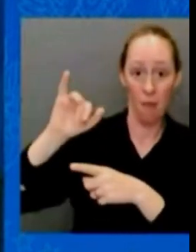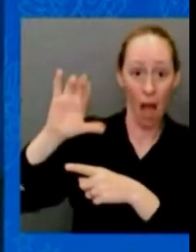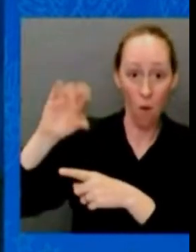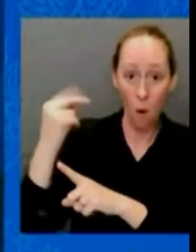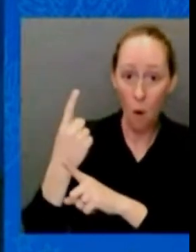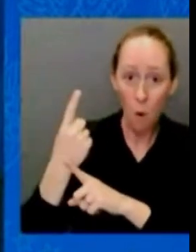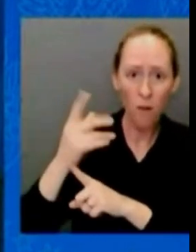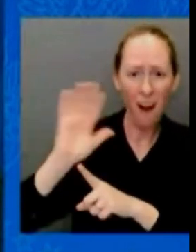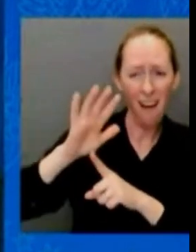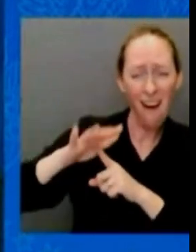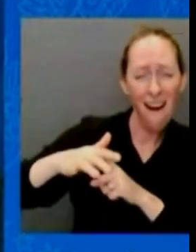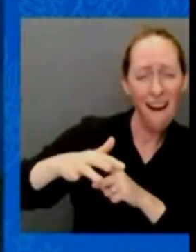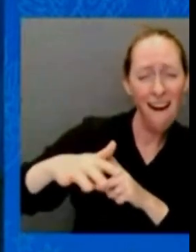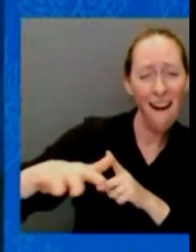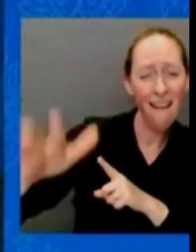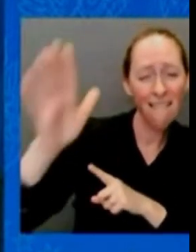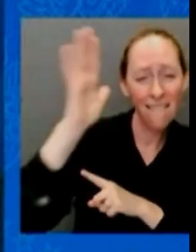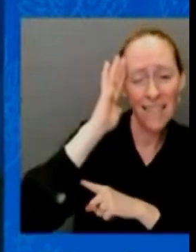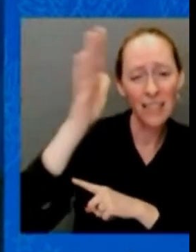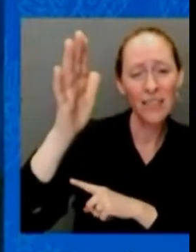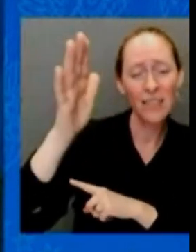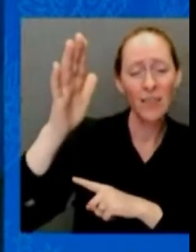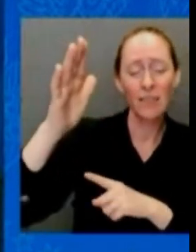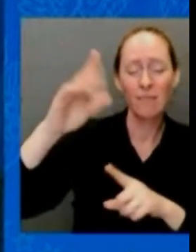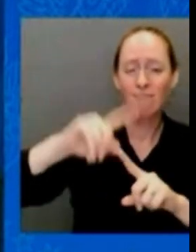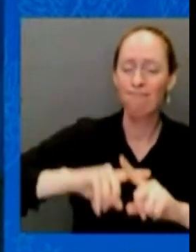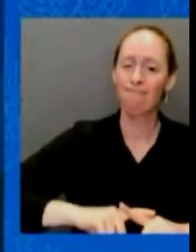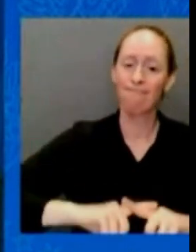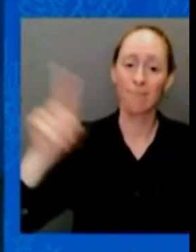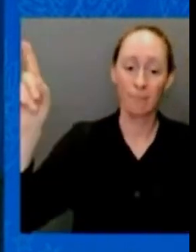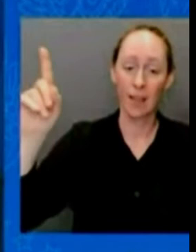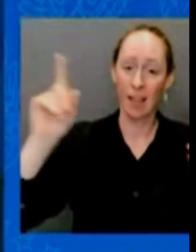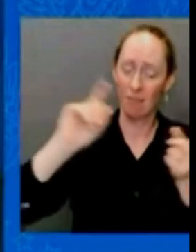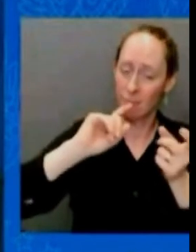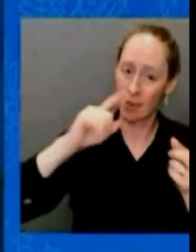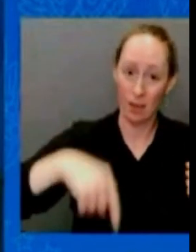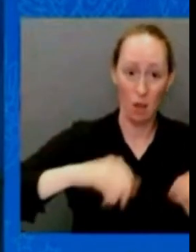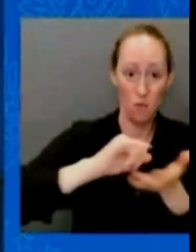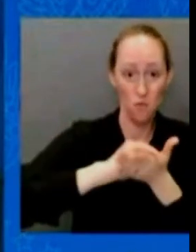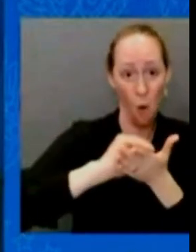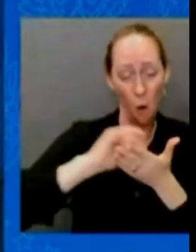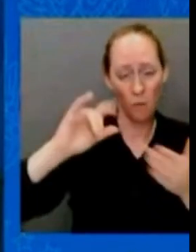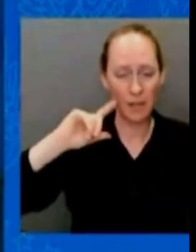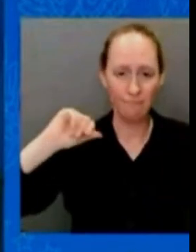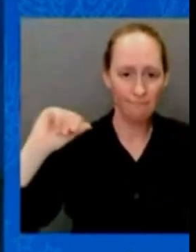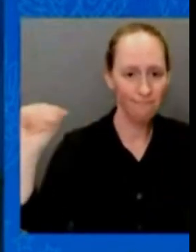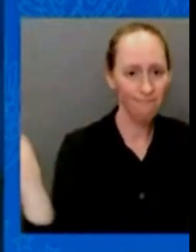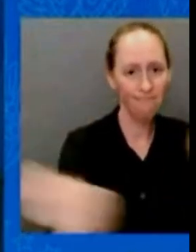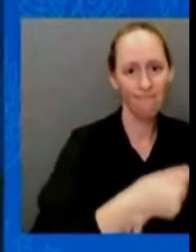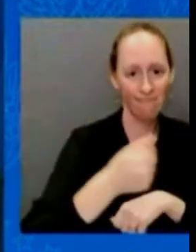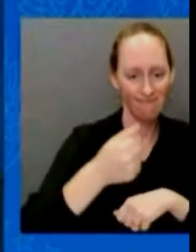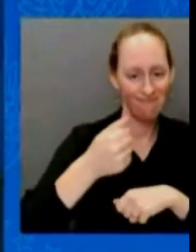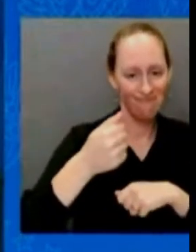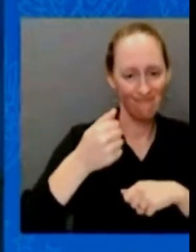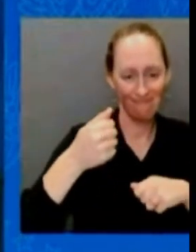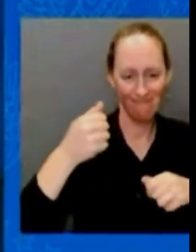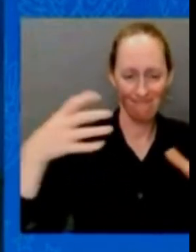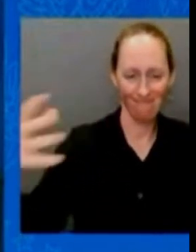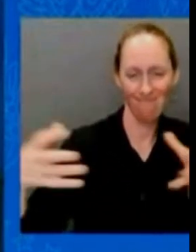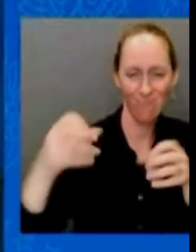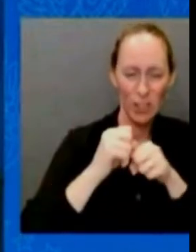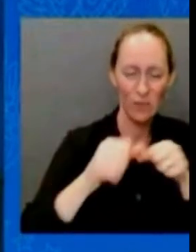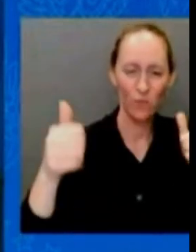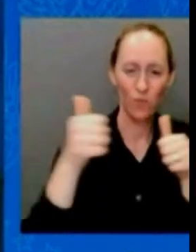Central New York as together we build a world-class semiconductor hub. Transformational for the United States and the